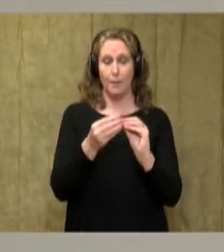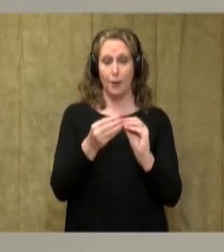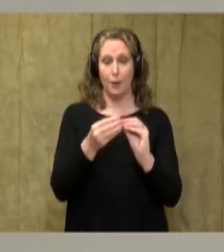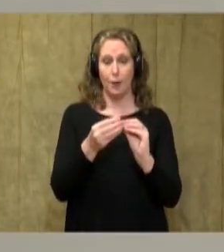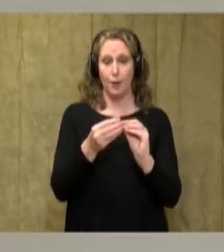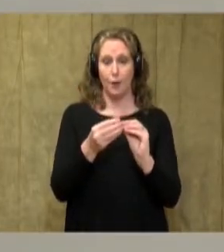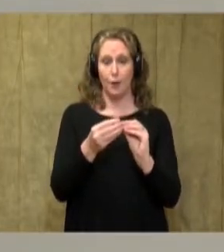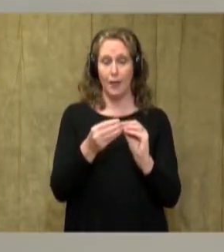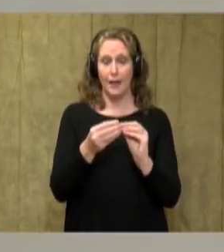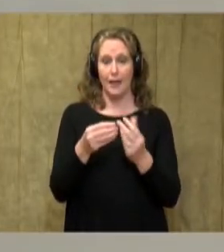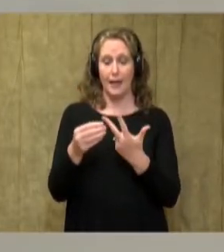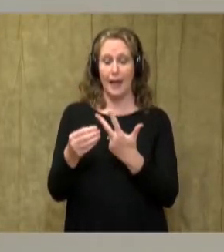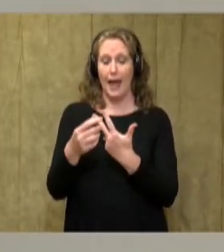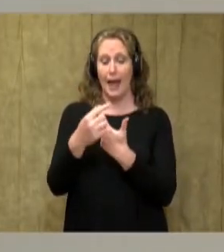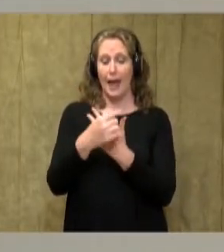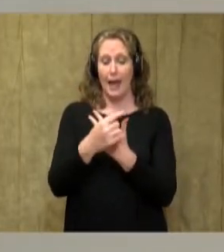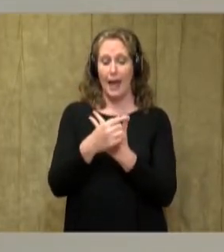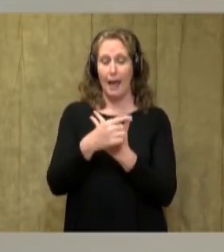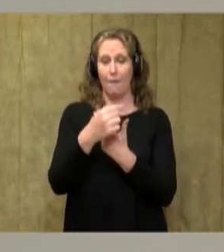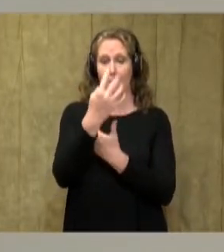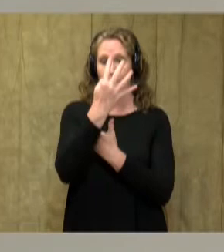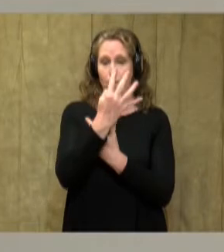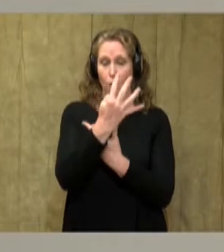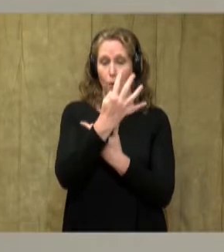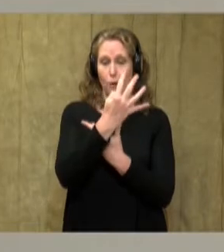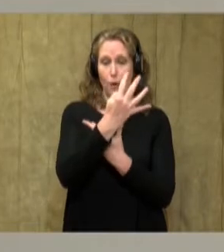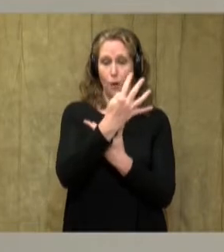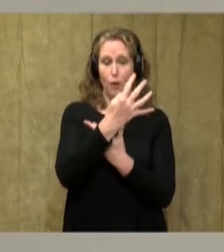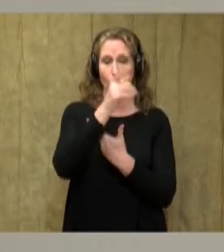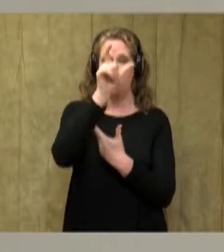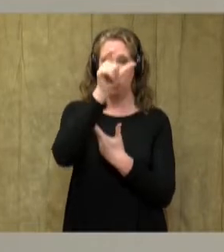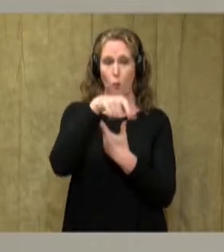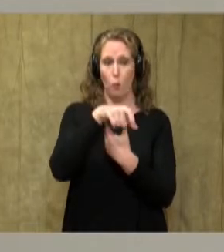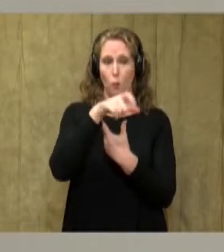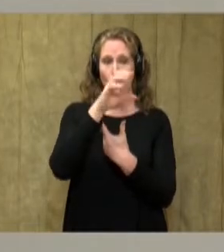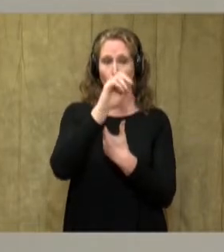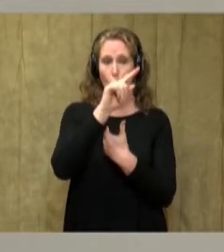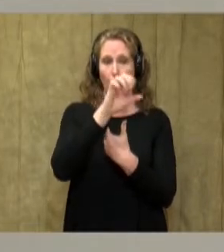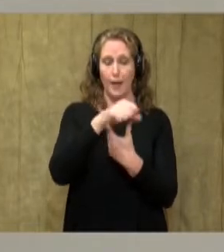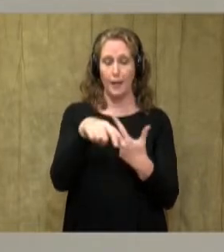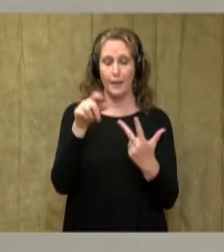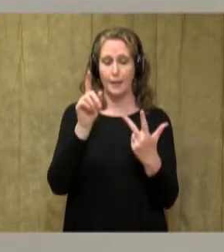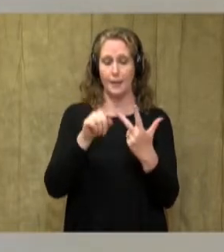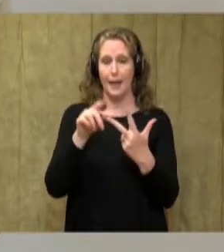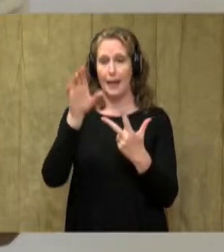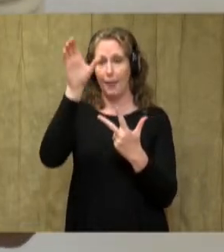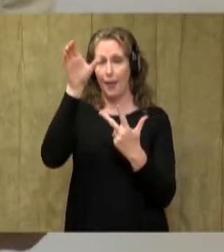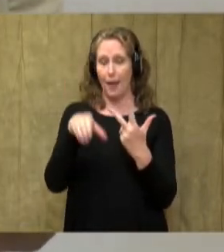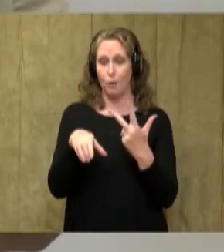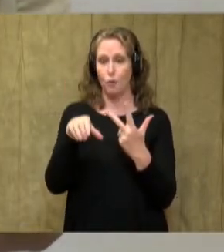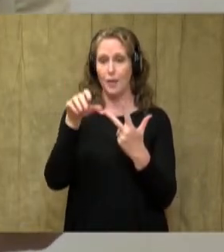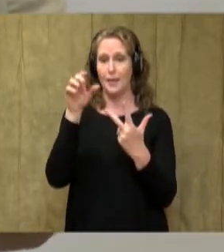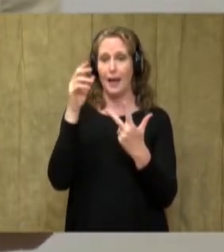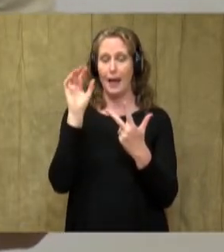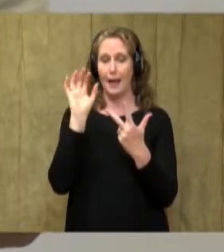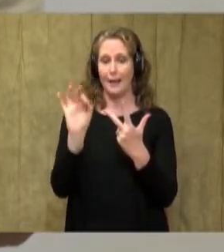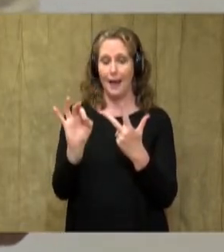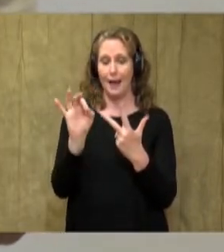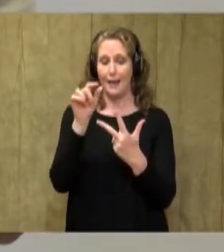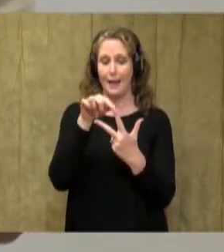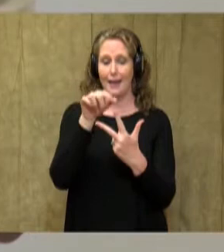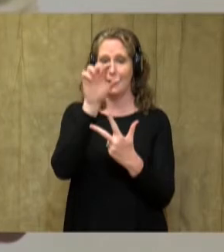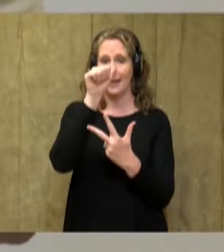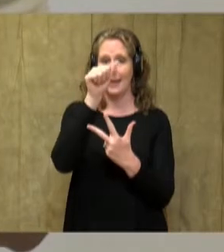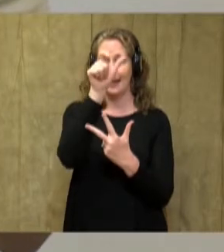4 in my ones place, a 9 in my hundreds place, and a 2 in my